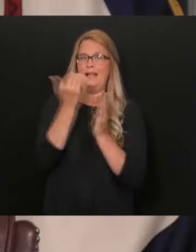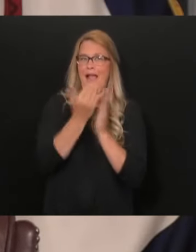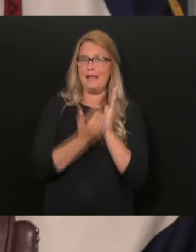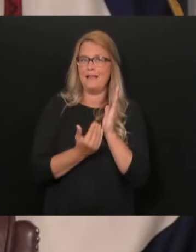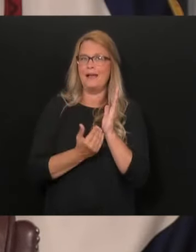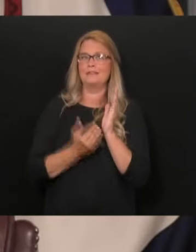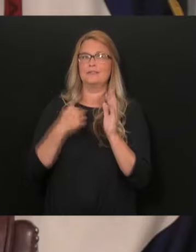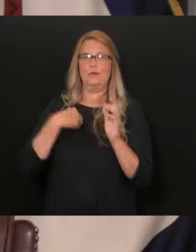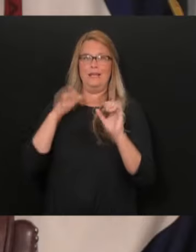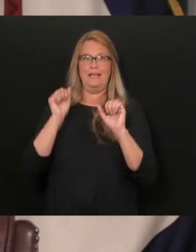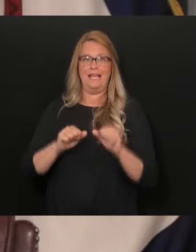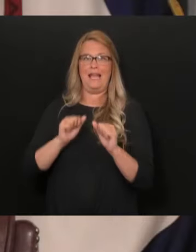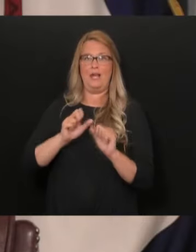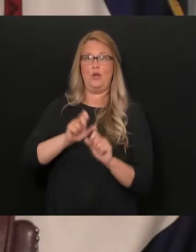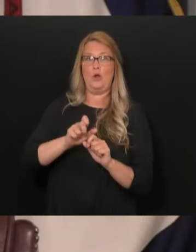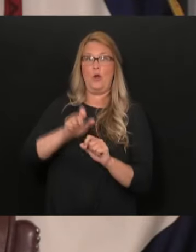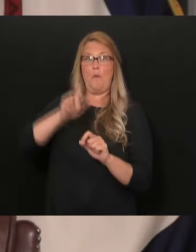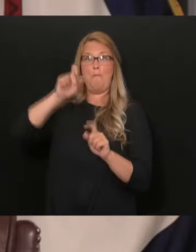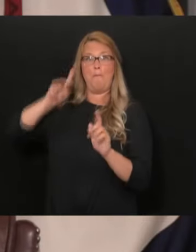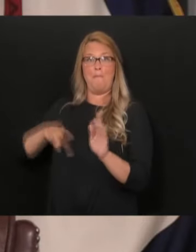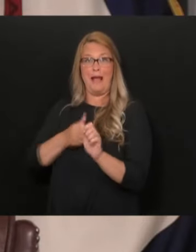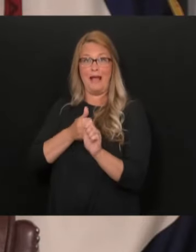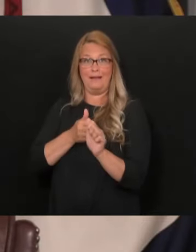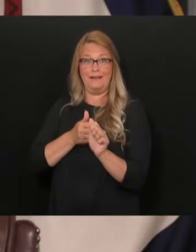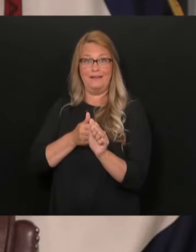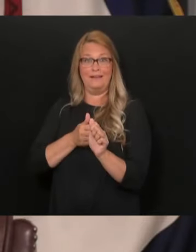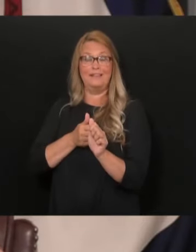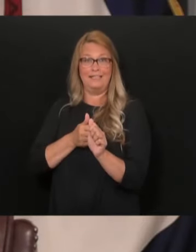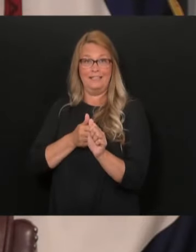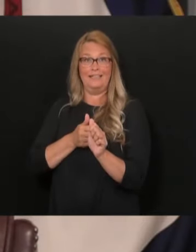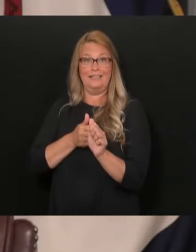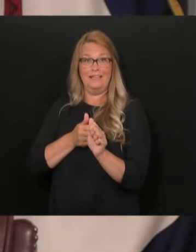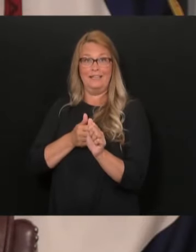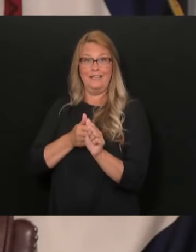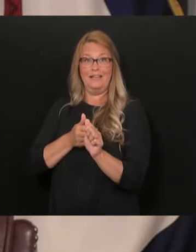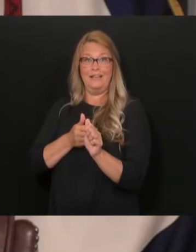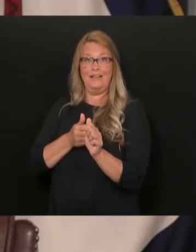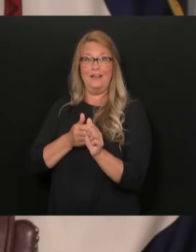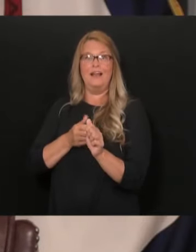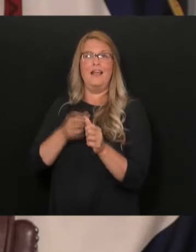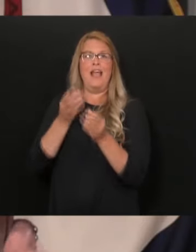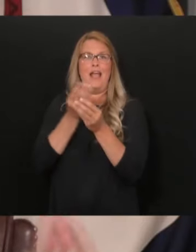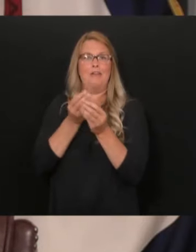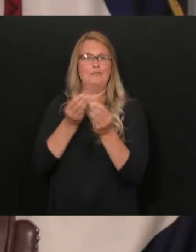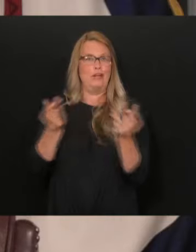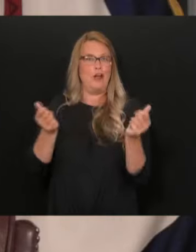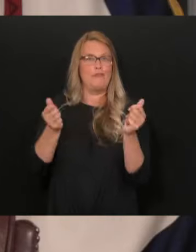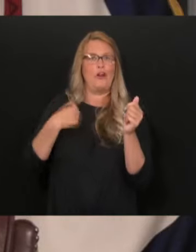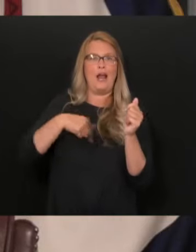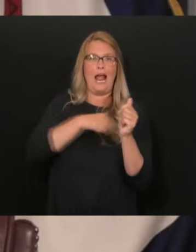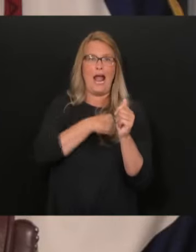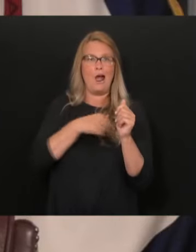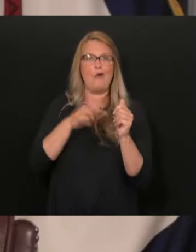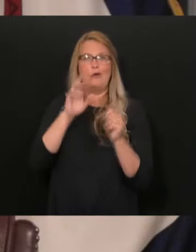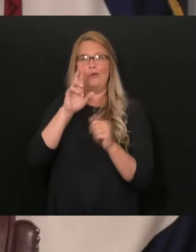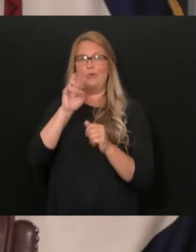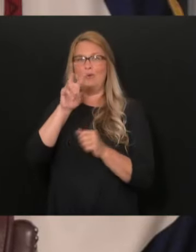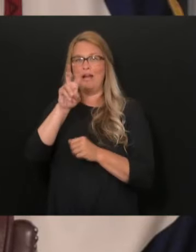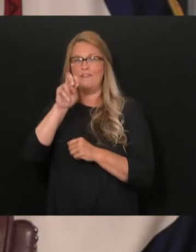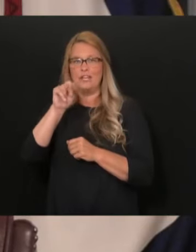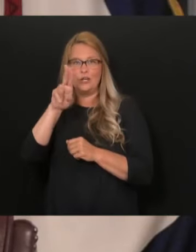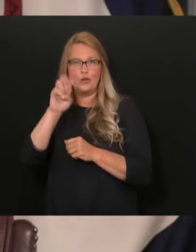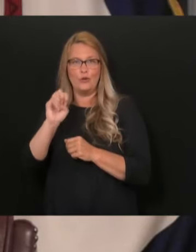that we can go back to the buckets and we can recover, you know, revenues that have been lost by